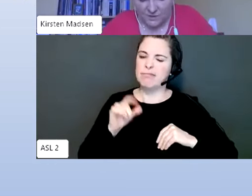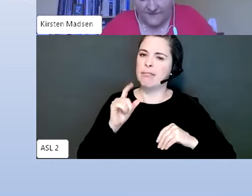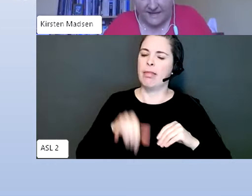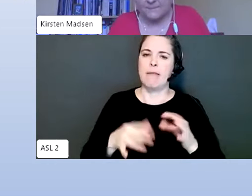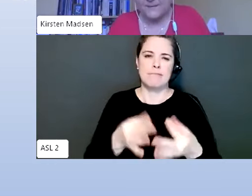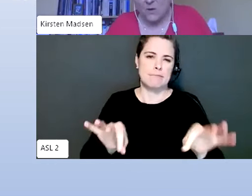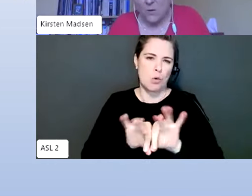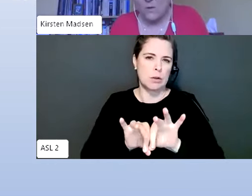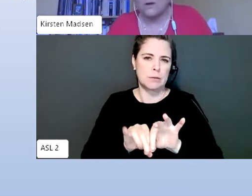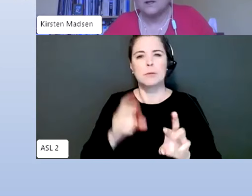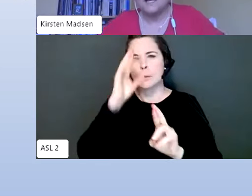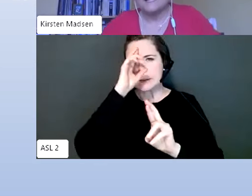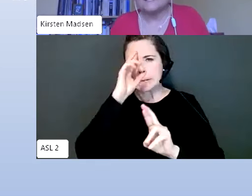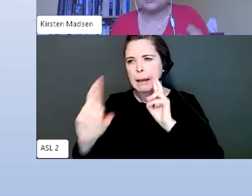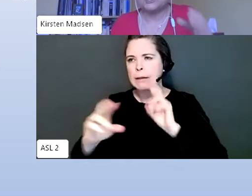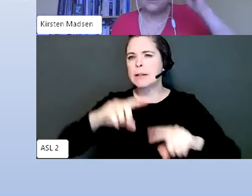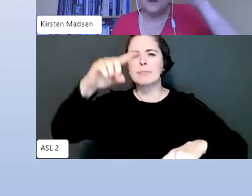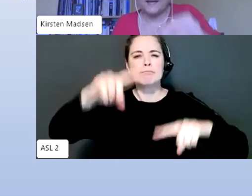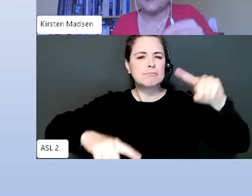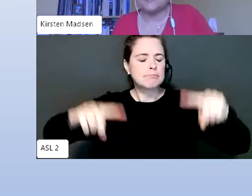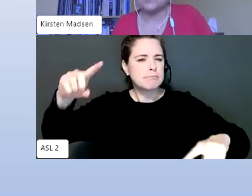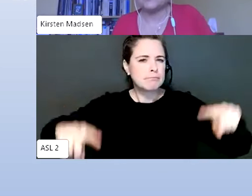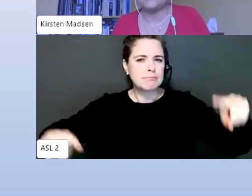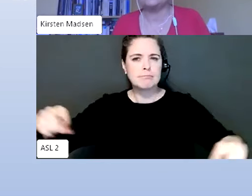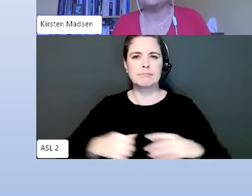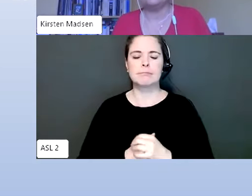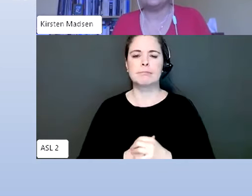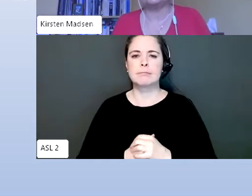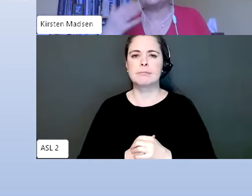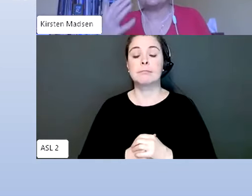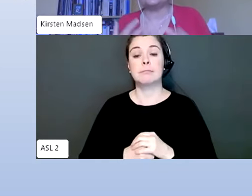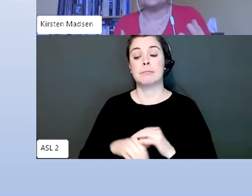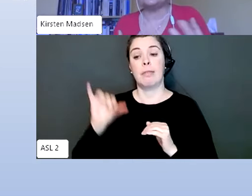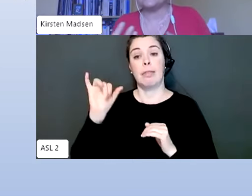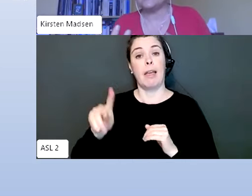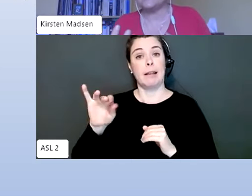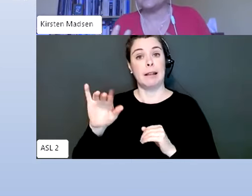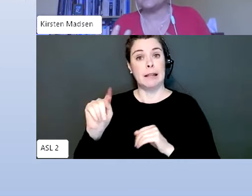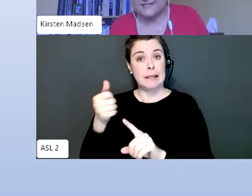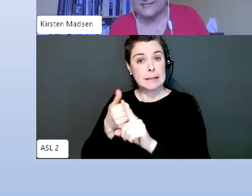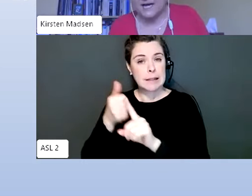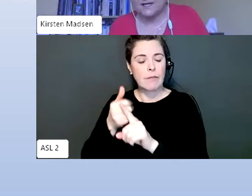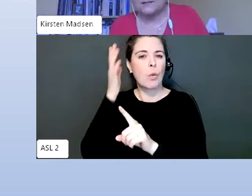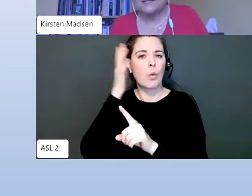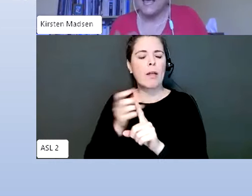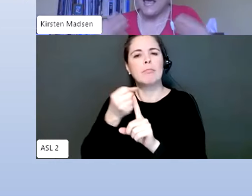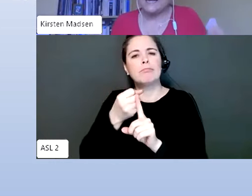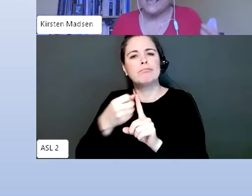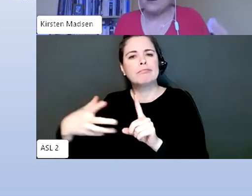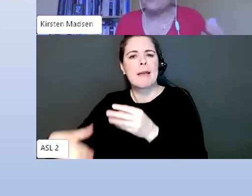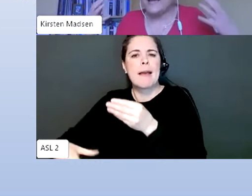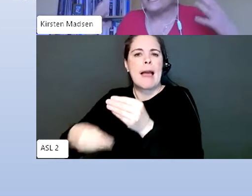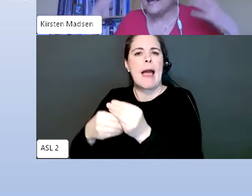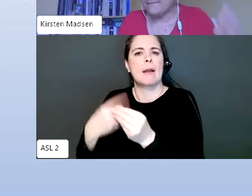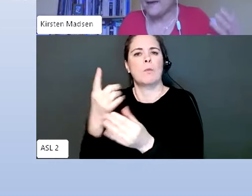we're developing a whole section within the toolkit on differences in communication styles and